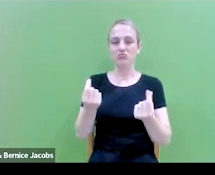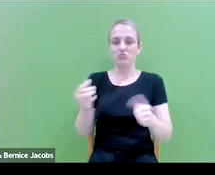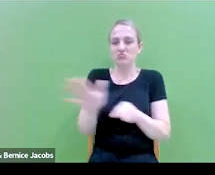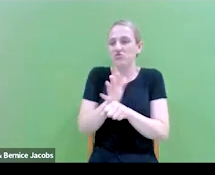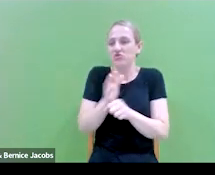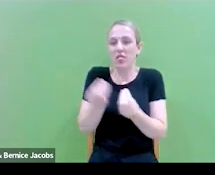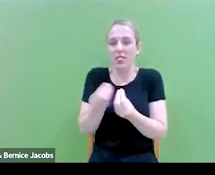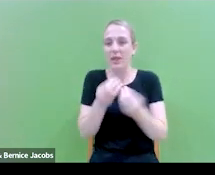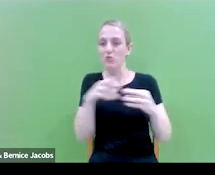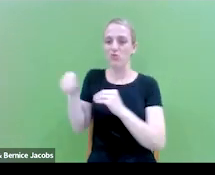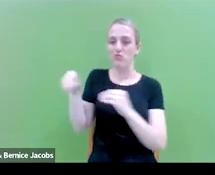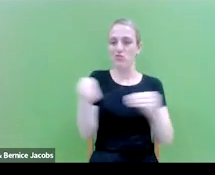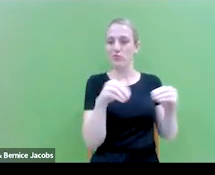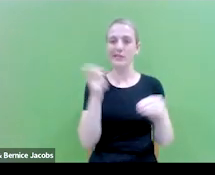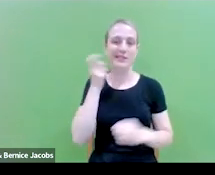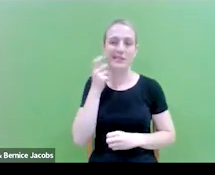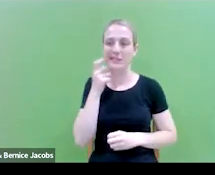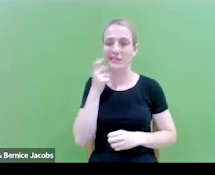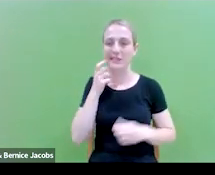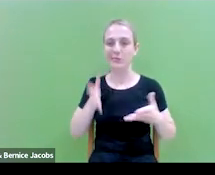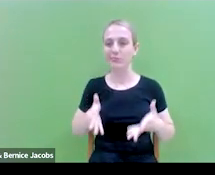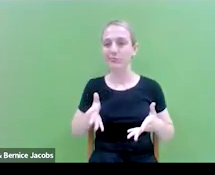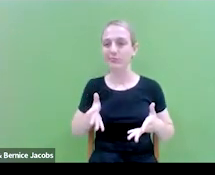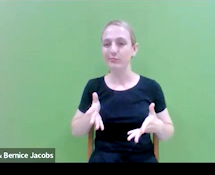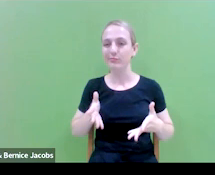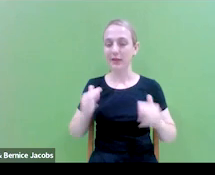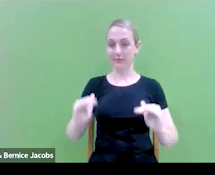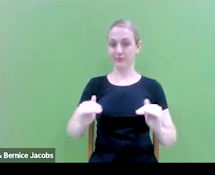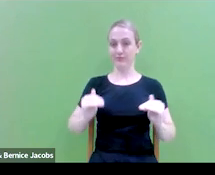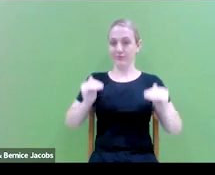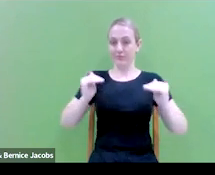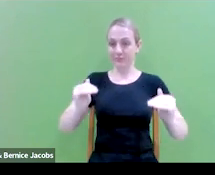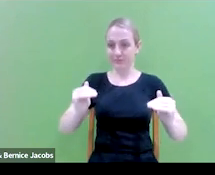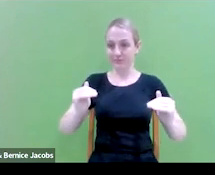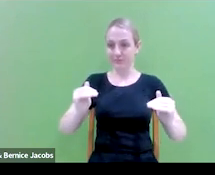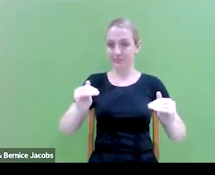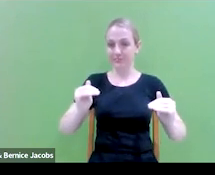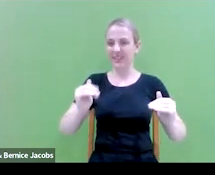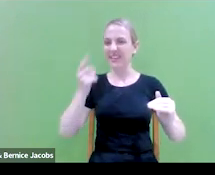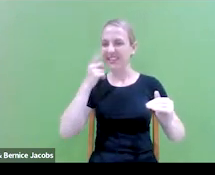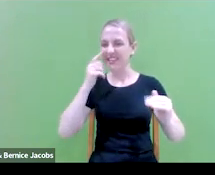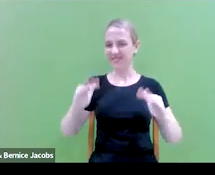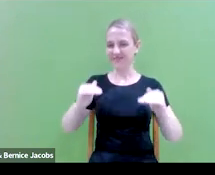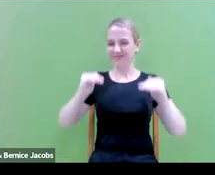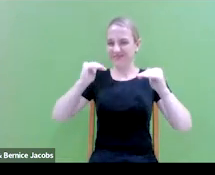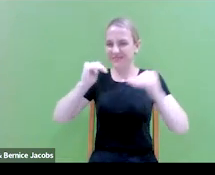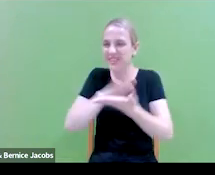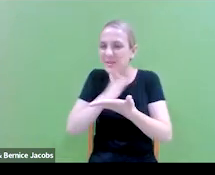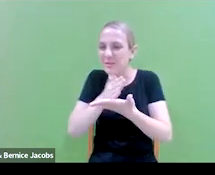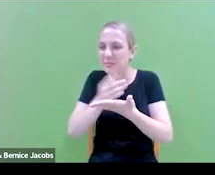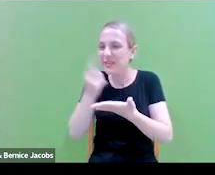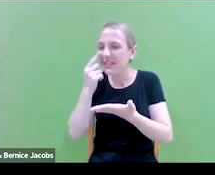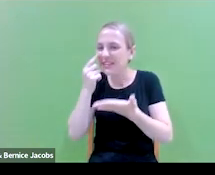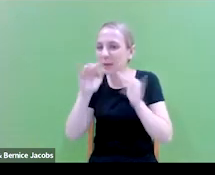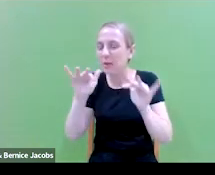move around very independently. As you make your way up the pyramid, towards the middle, we start seeing users